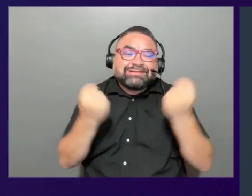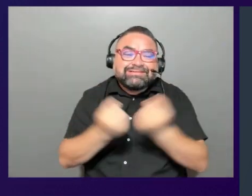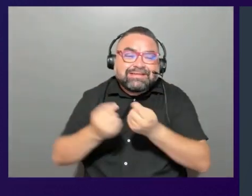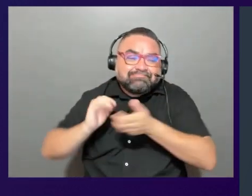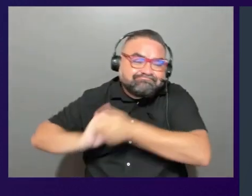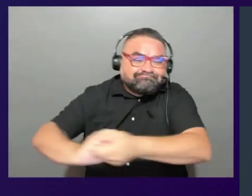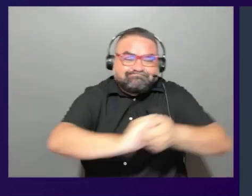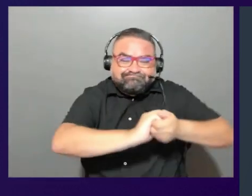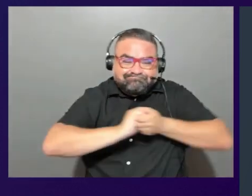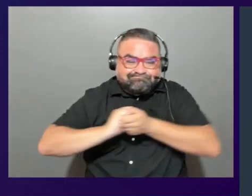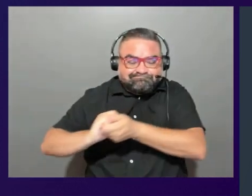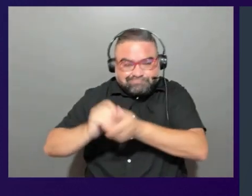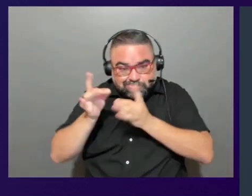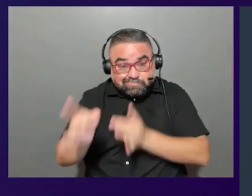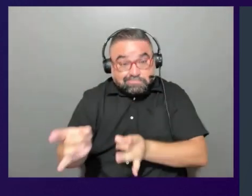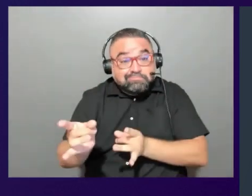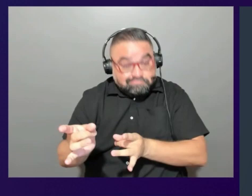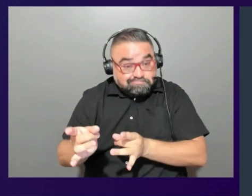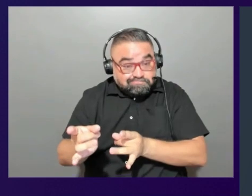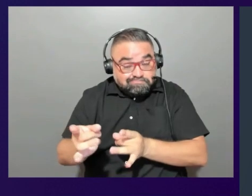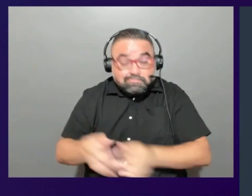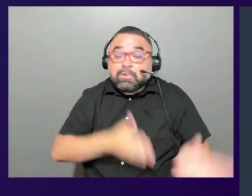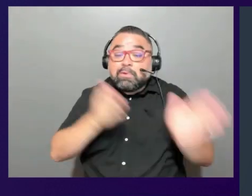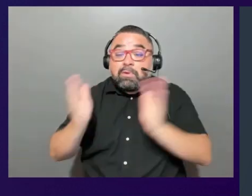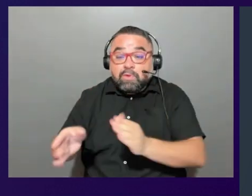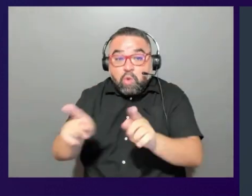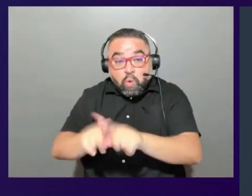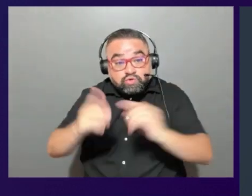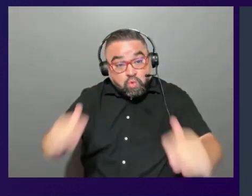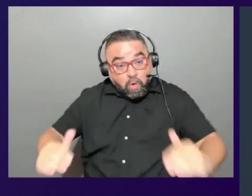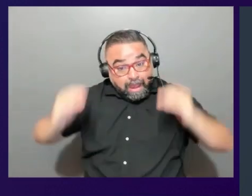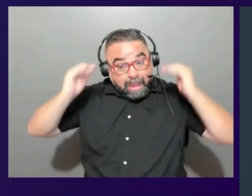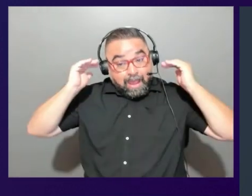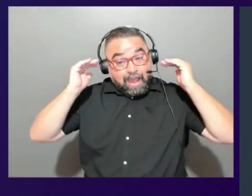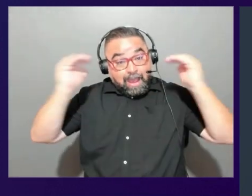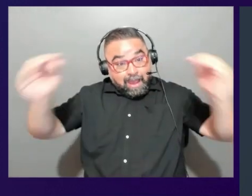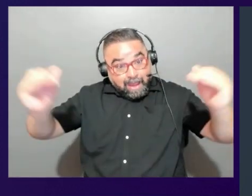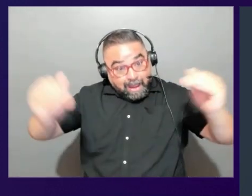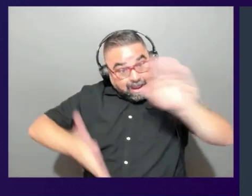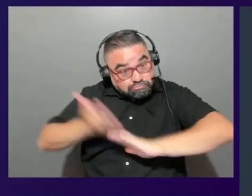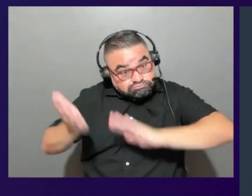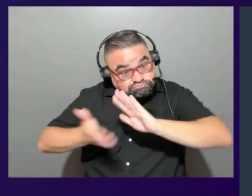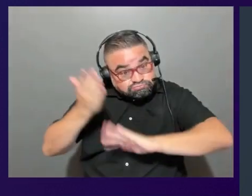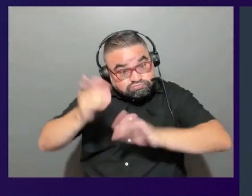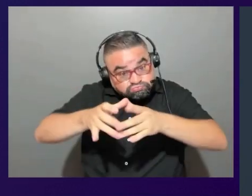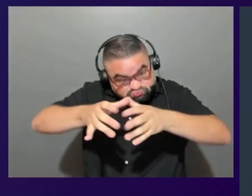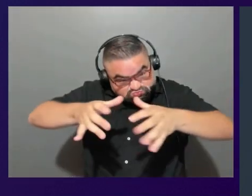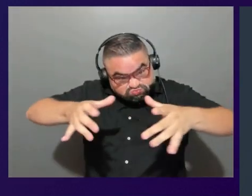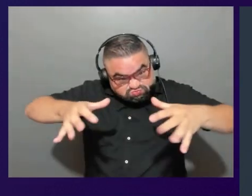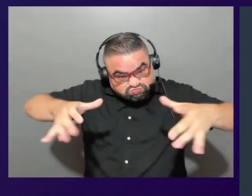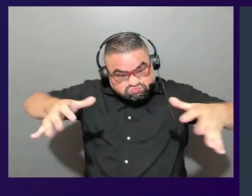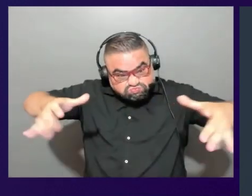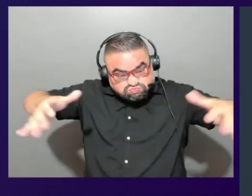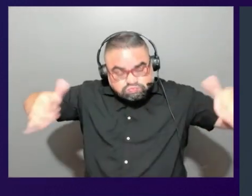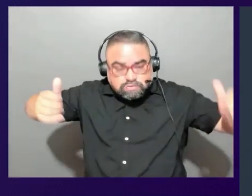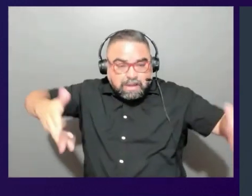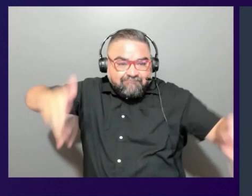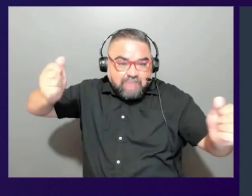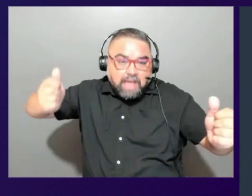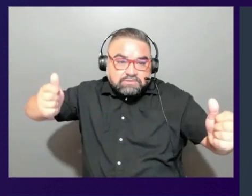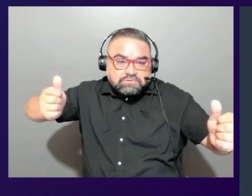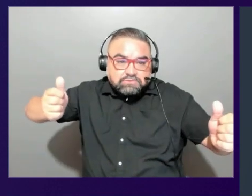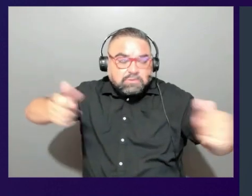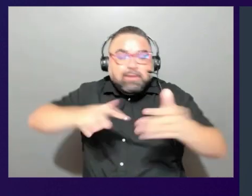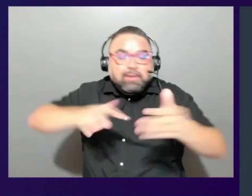efficiently. You need to have highly scalable performance and be able to seamlessly scale this over time without having to lift and shift data to